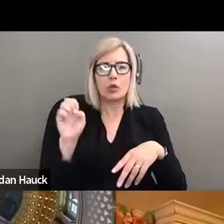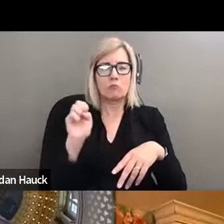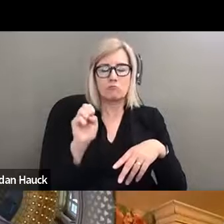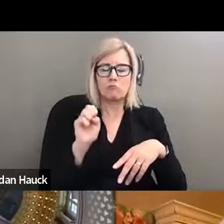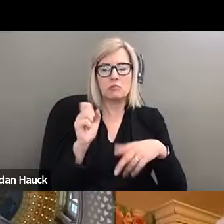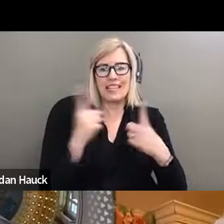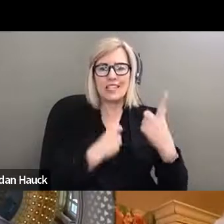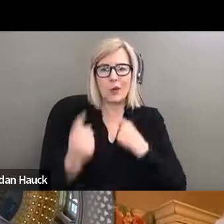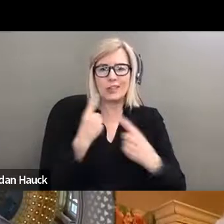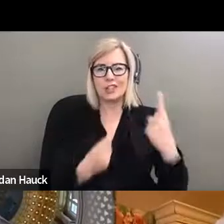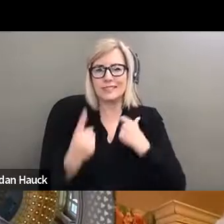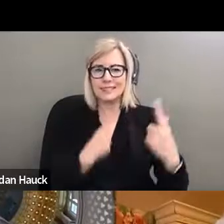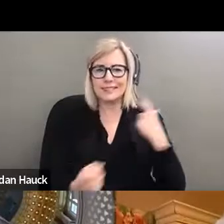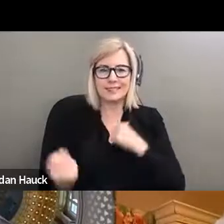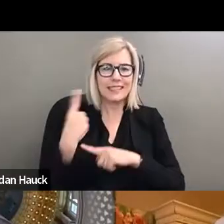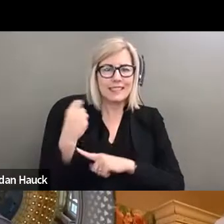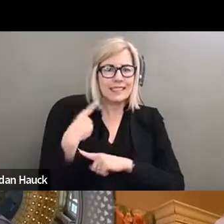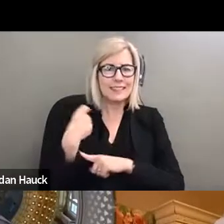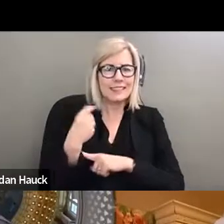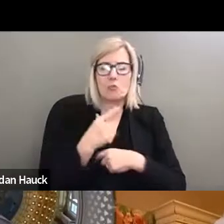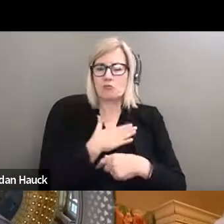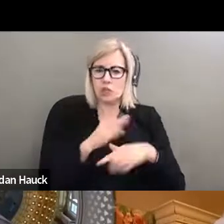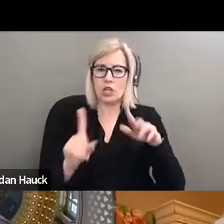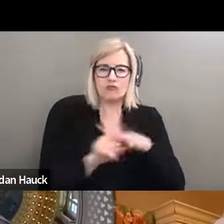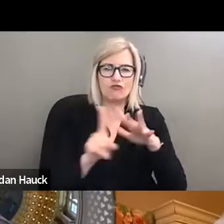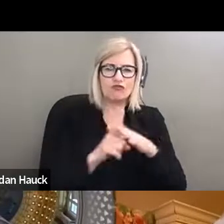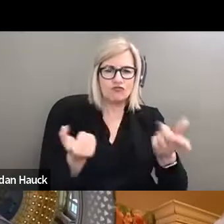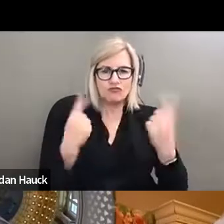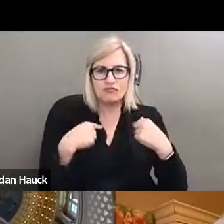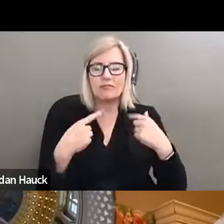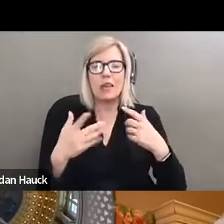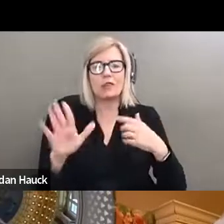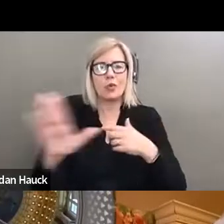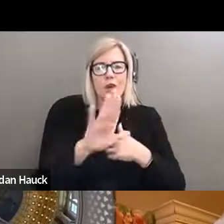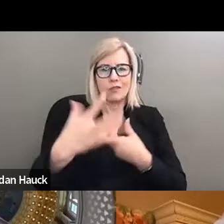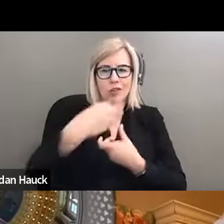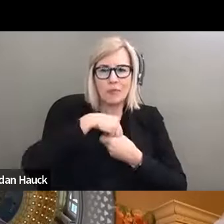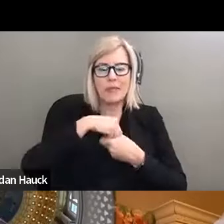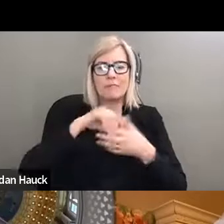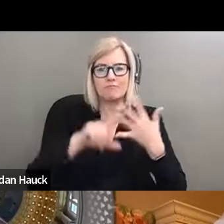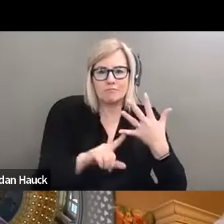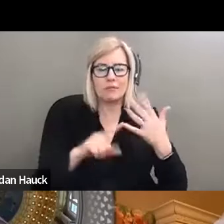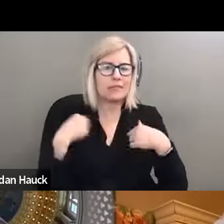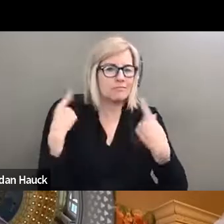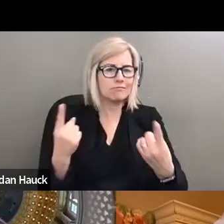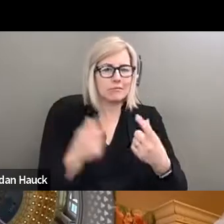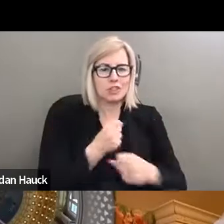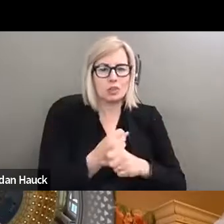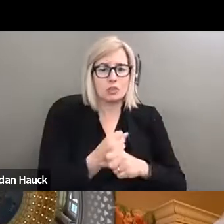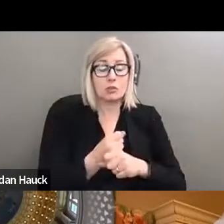We really appreciate the attendance and appreciate the engagement that people have had this year. So we